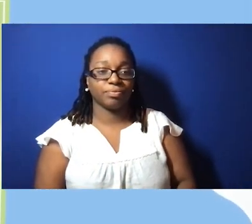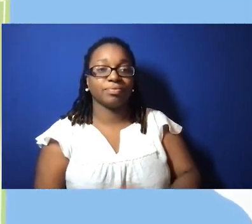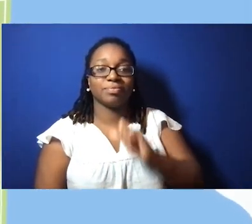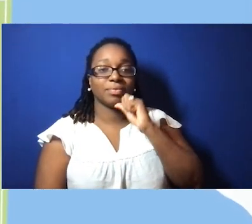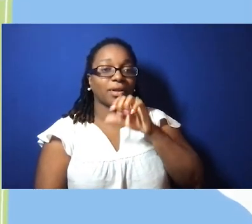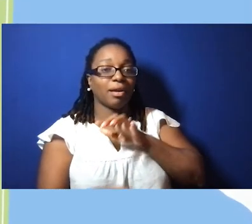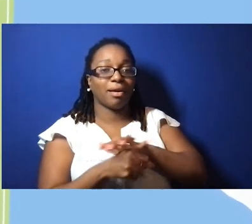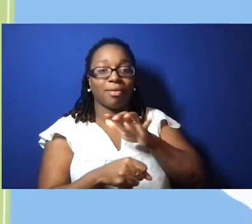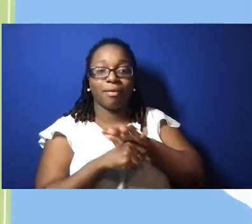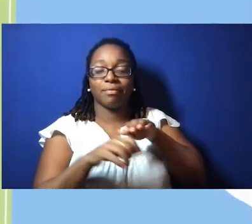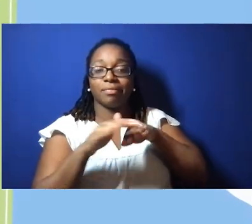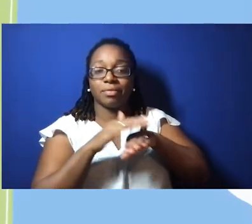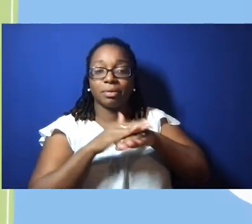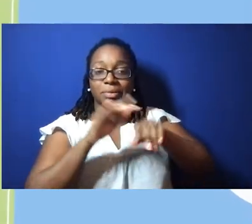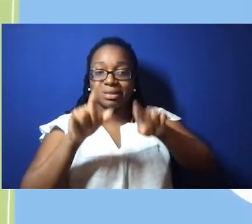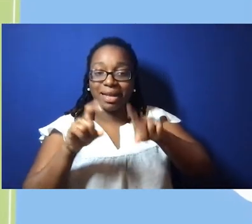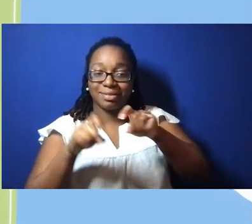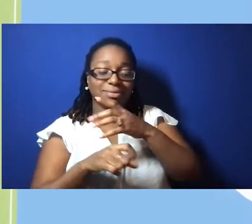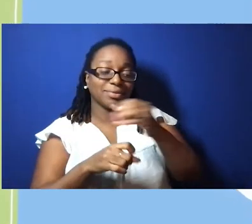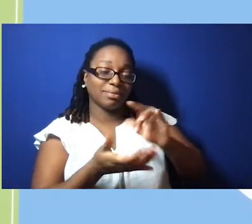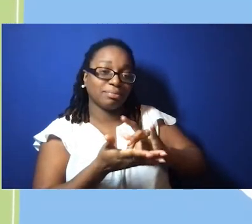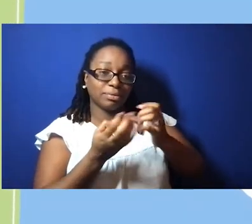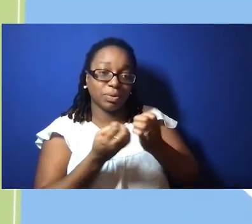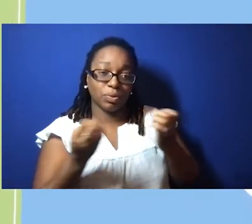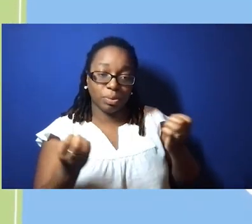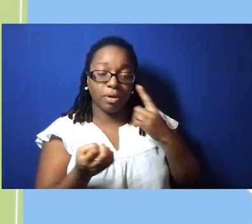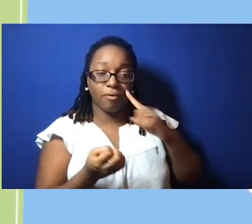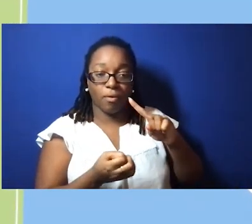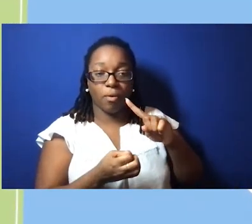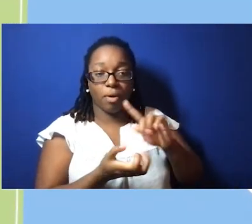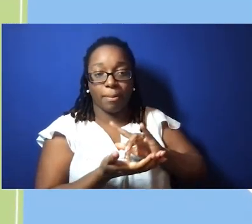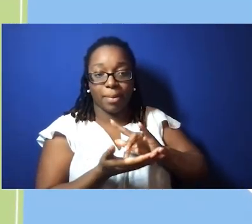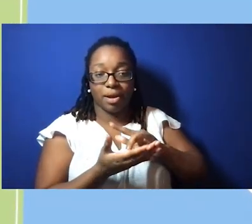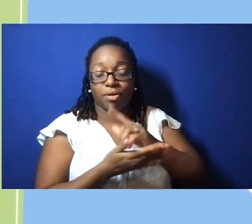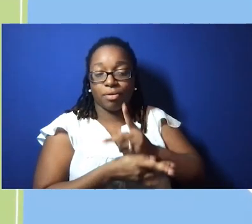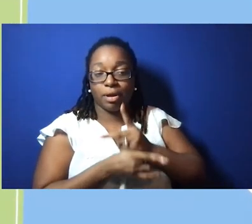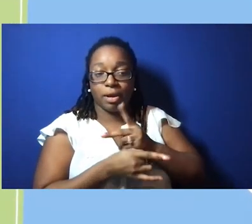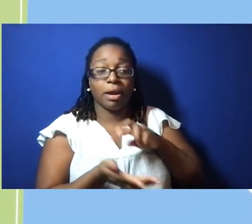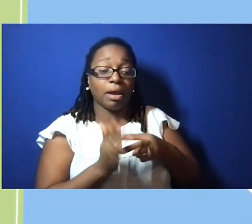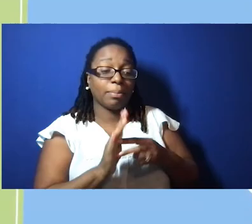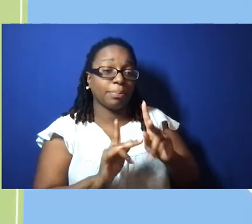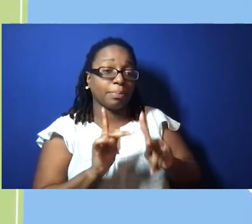The lack of accessible examination and medical equipment in medical care